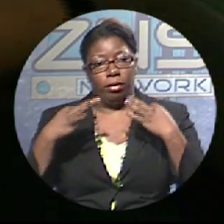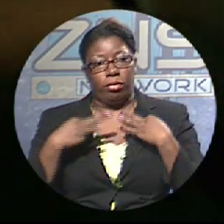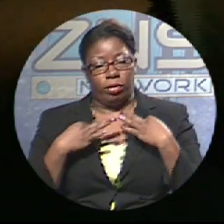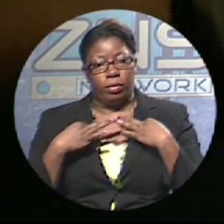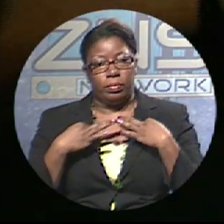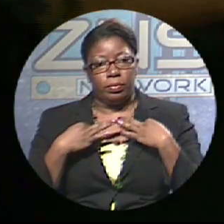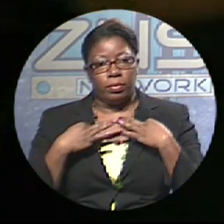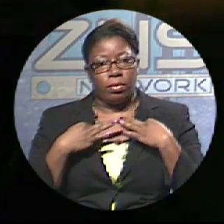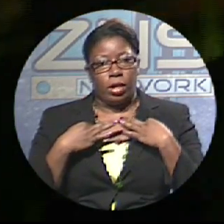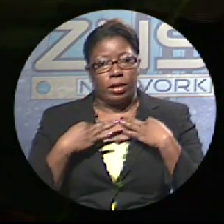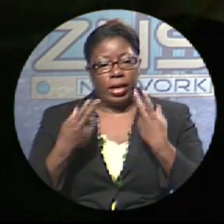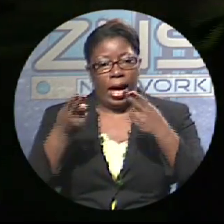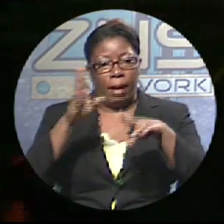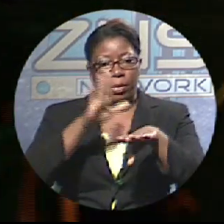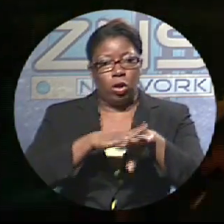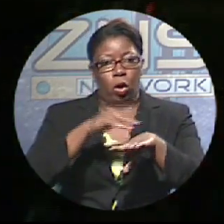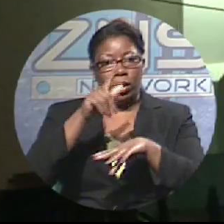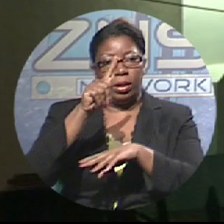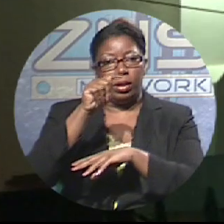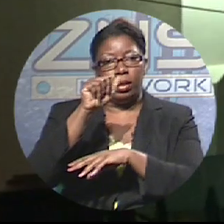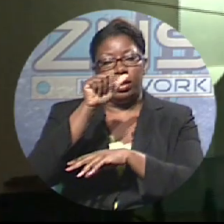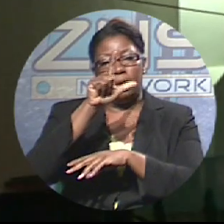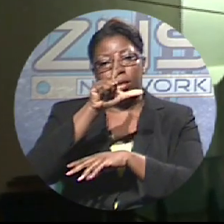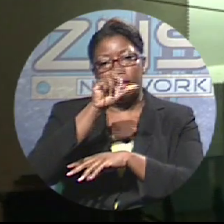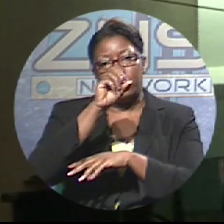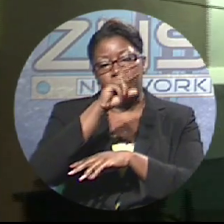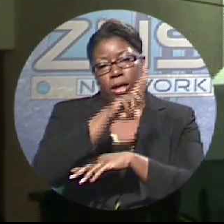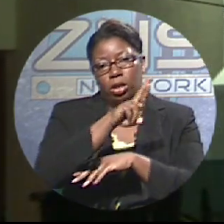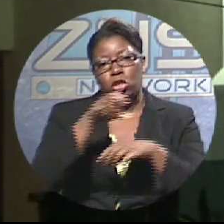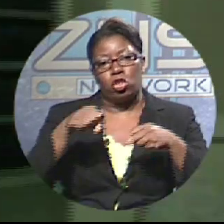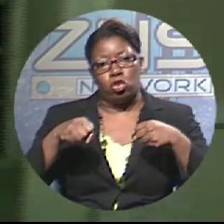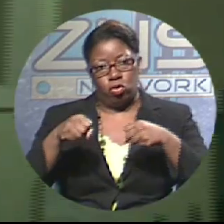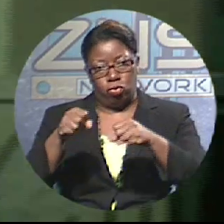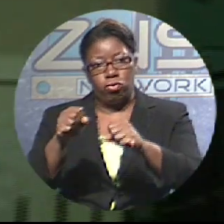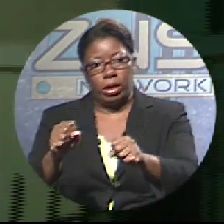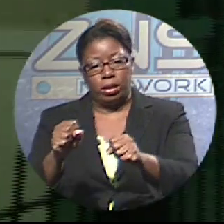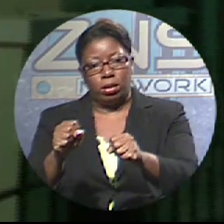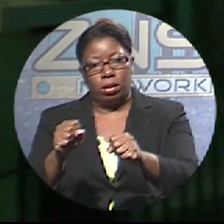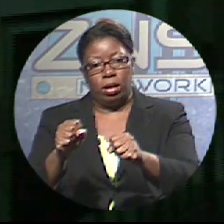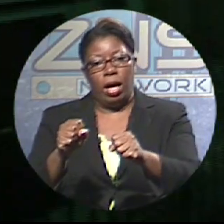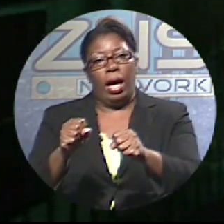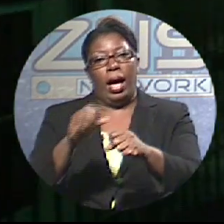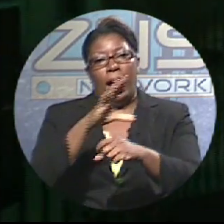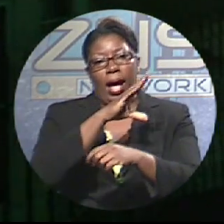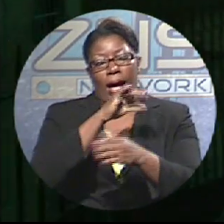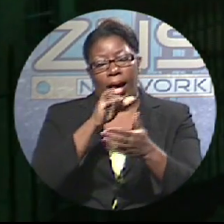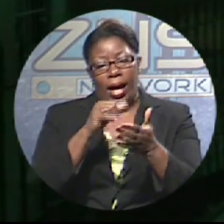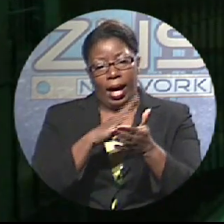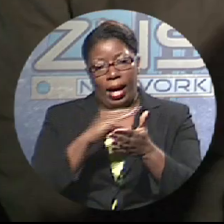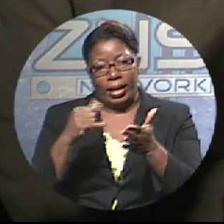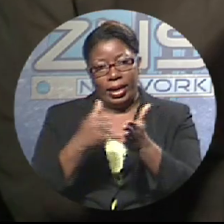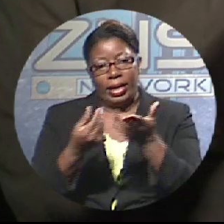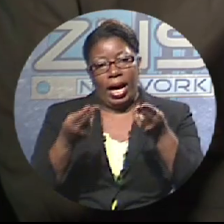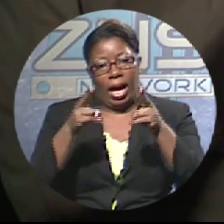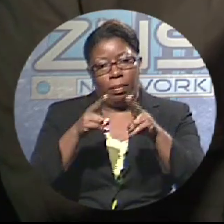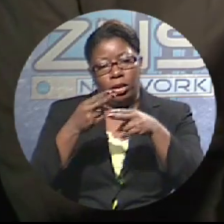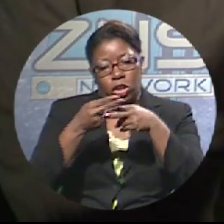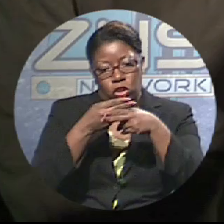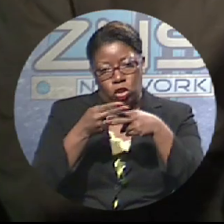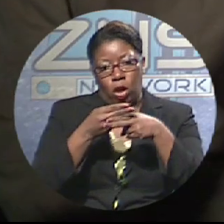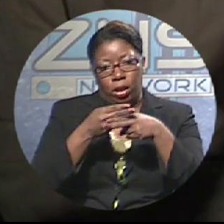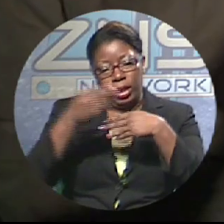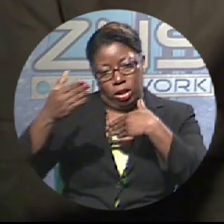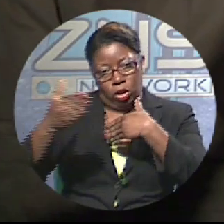Street just before 8 on Thursday night. And what's even worse, it was just feet away from Salem Baptist Church. Our